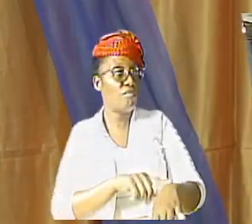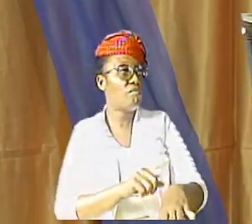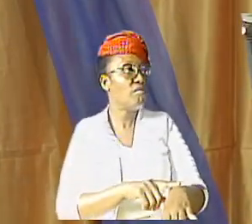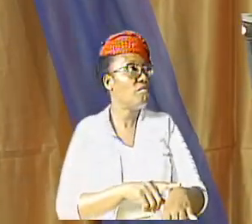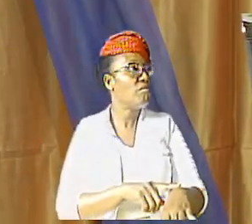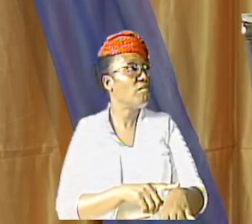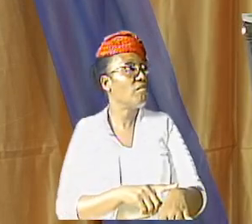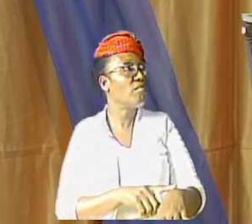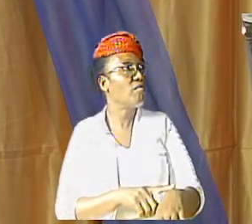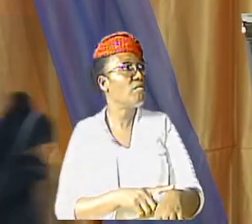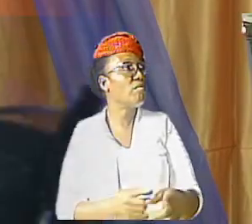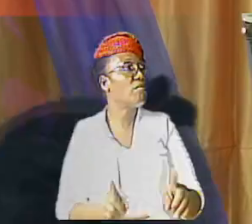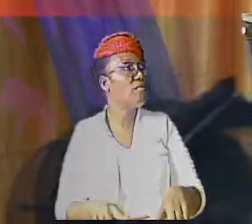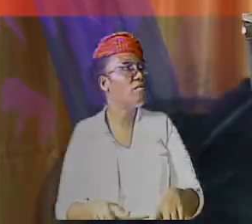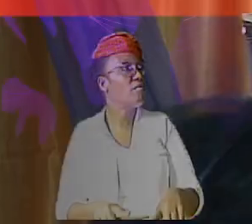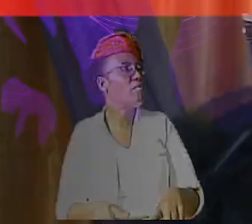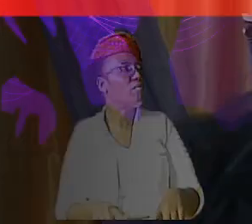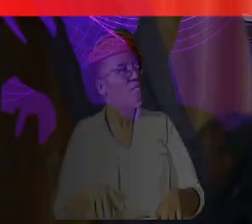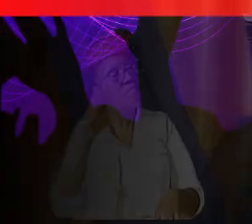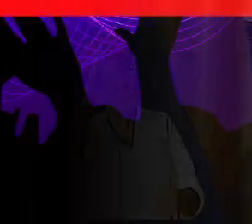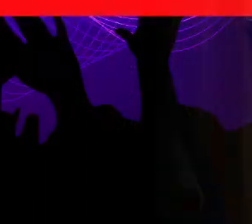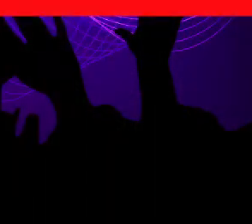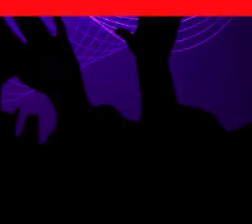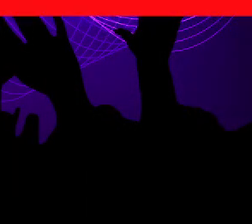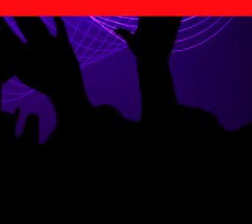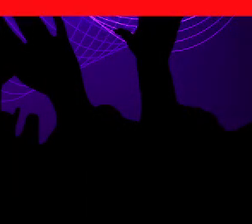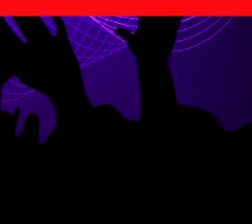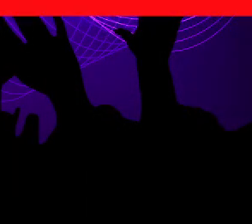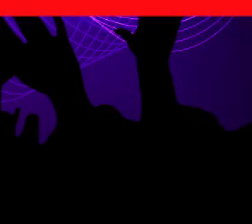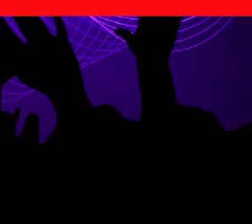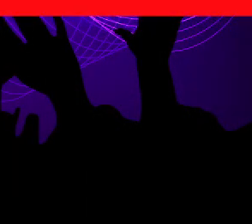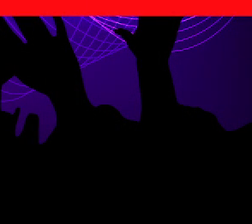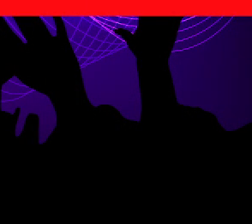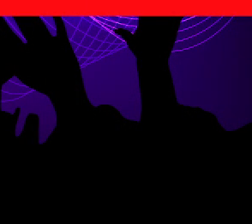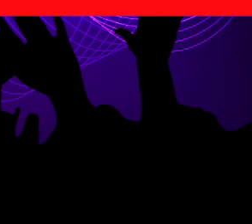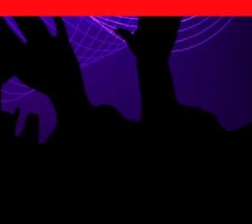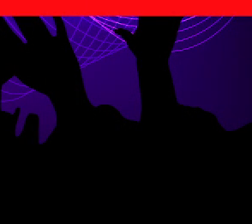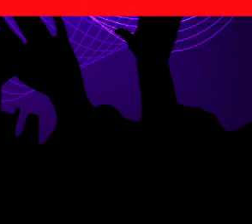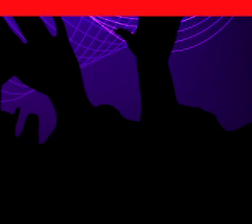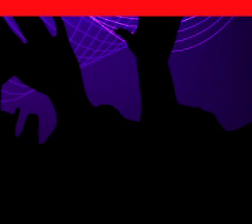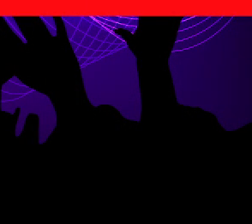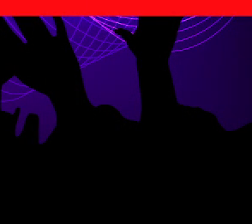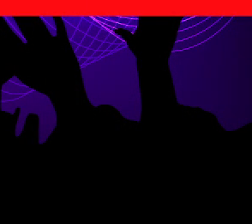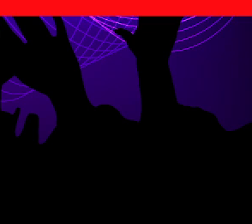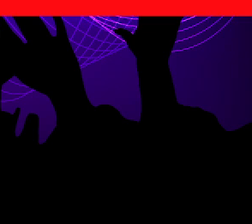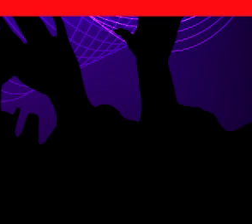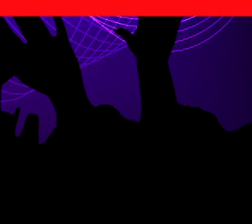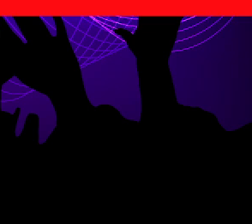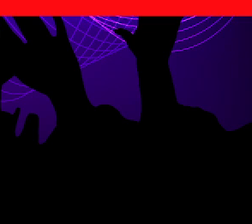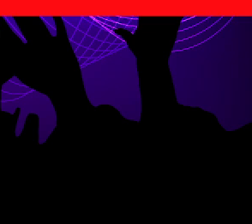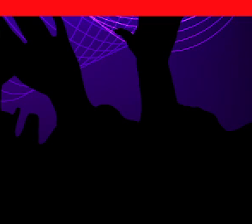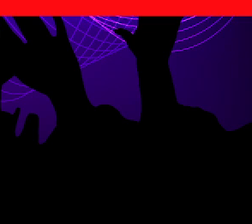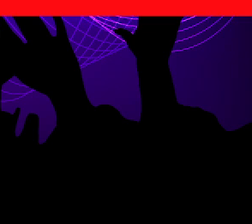come. And while Brother Danico is preparing, he's going to bless the offering. Praise the Lord.